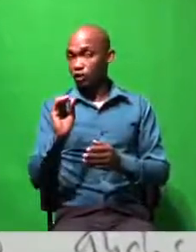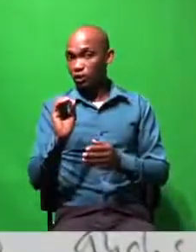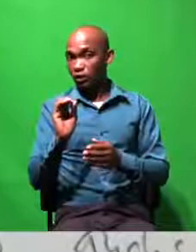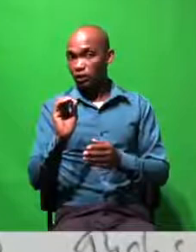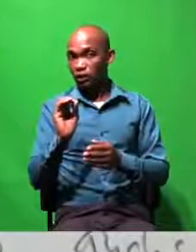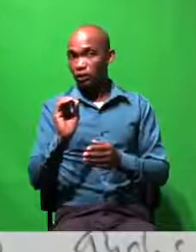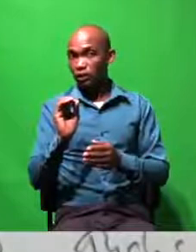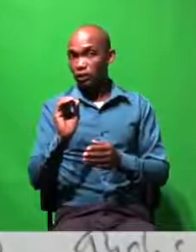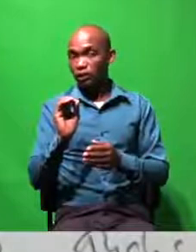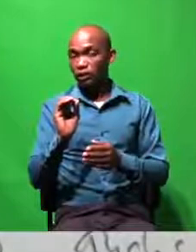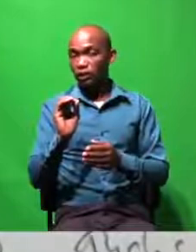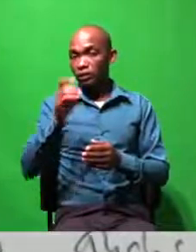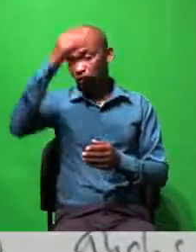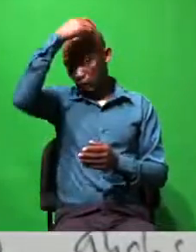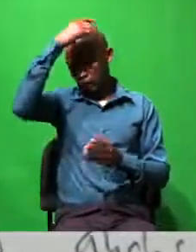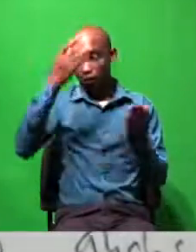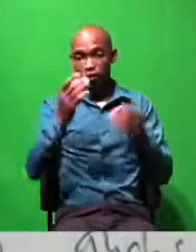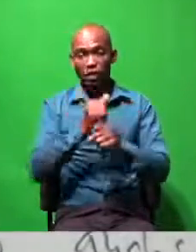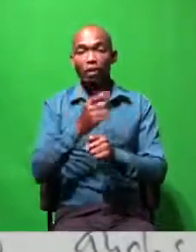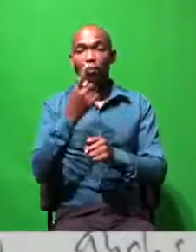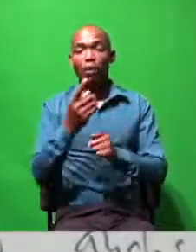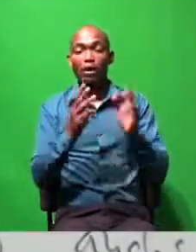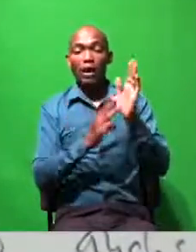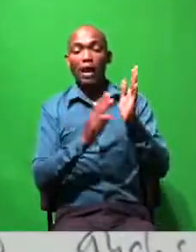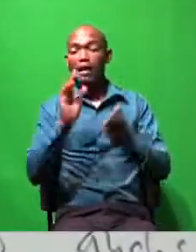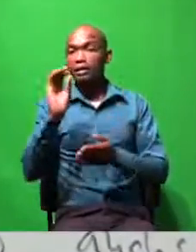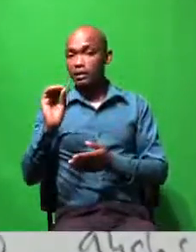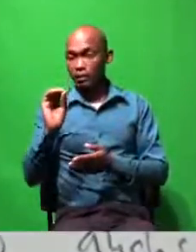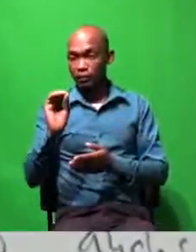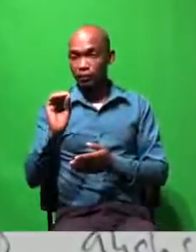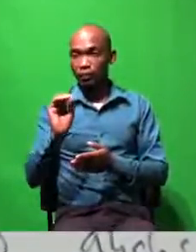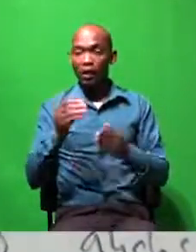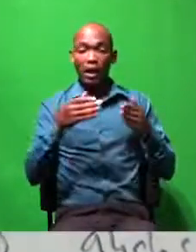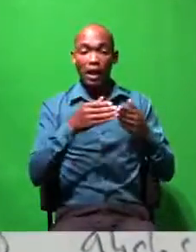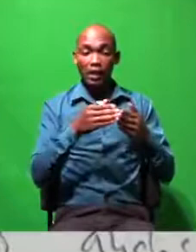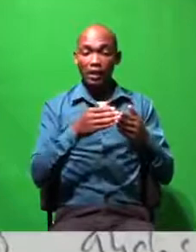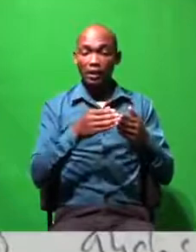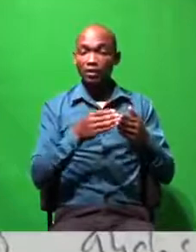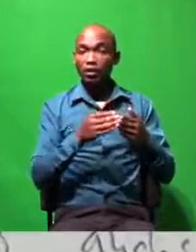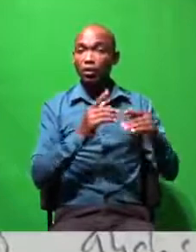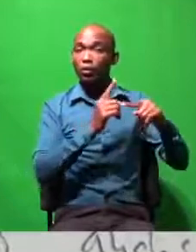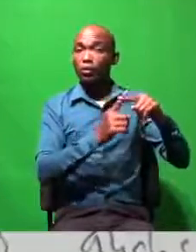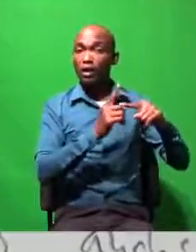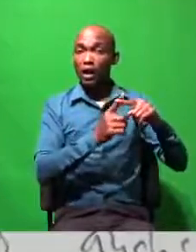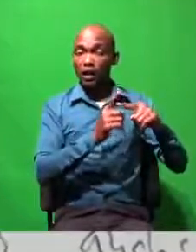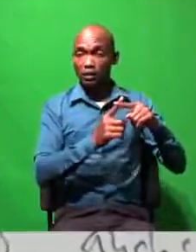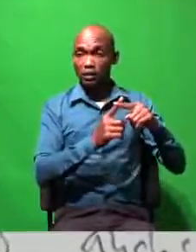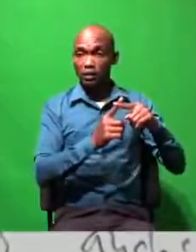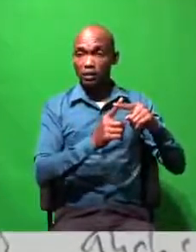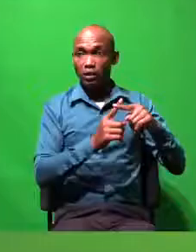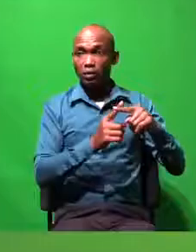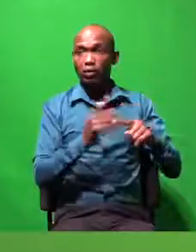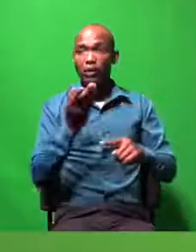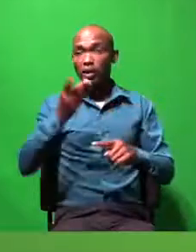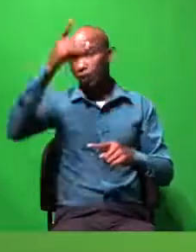these are supplemental angles. I repeat, angles whose sum is 180 degrees